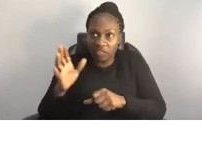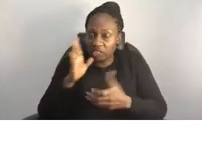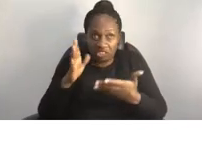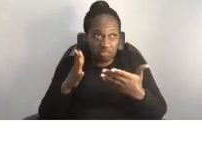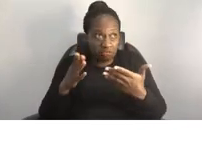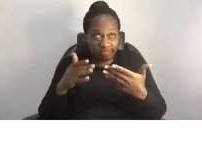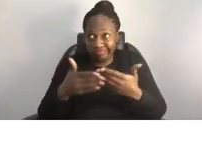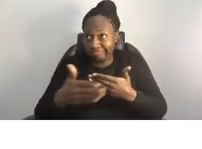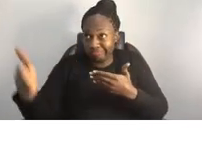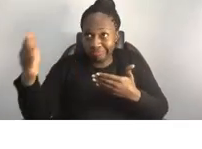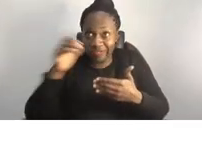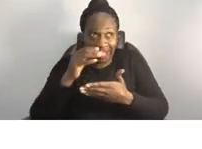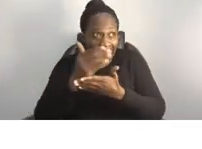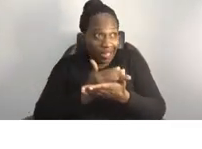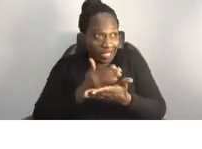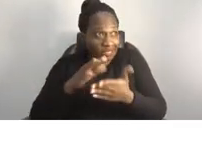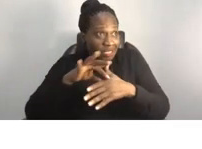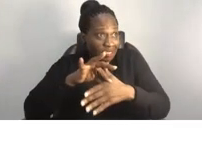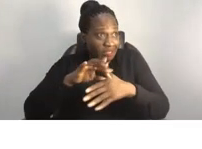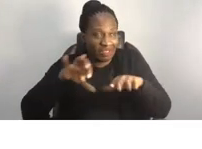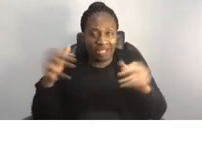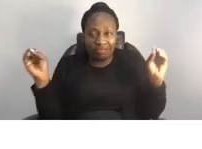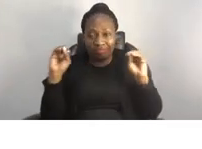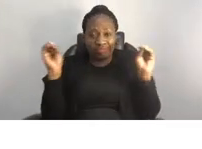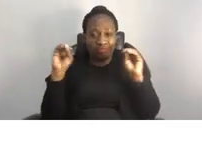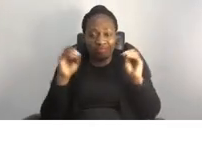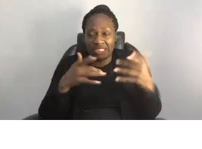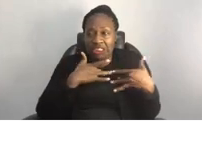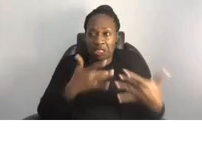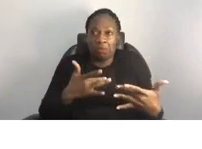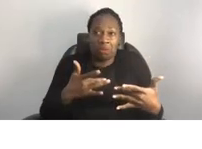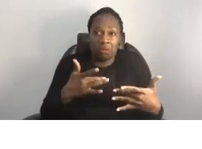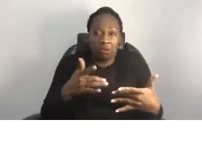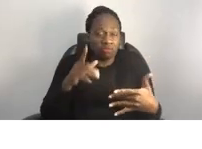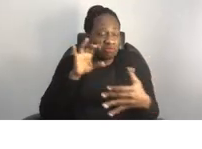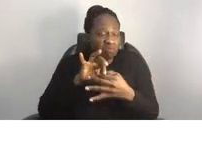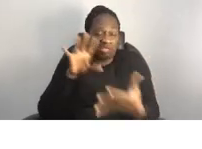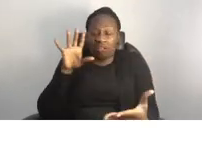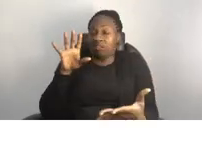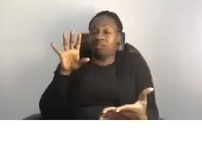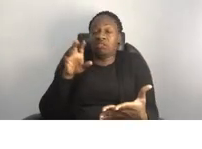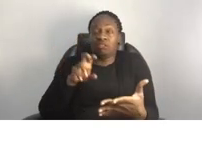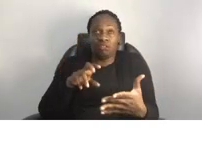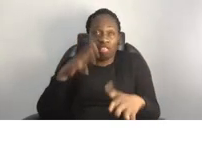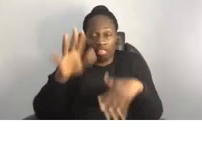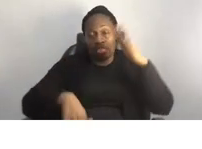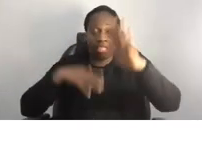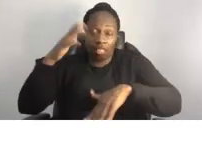the time period of the lesson or the context of the class. Typical, disconnected to me, jumping through hoops.